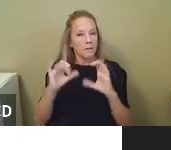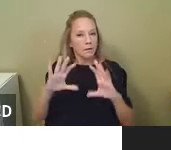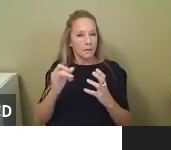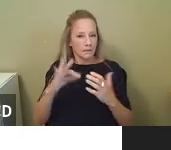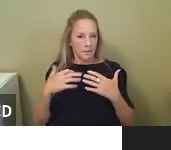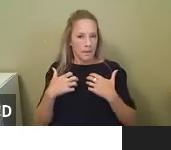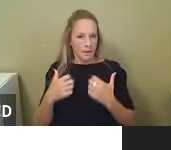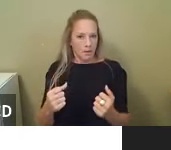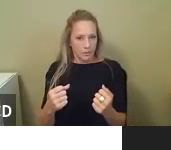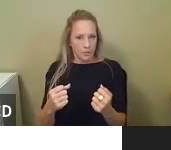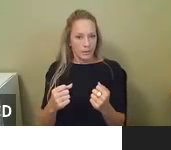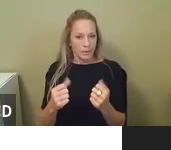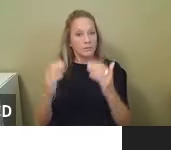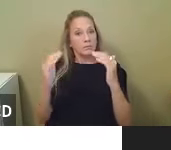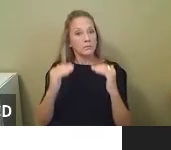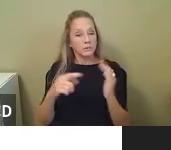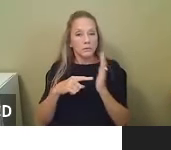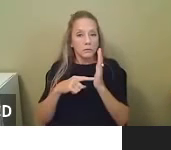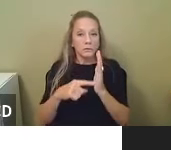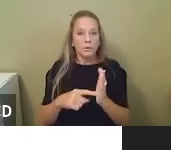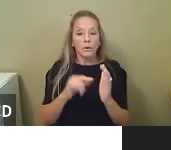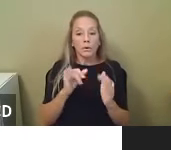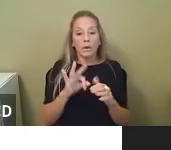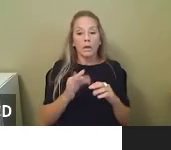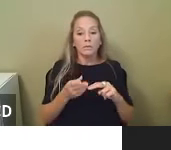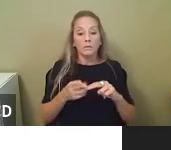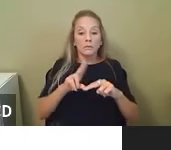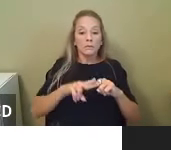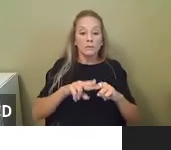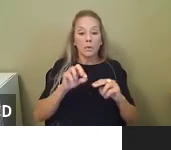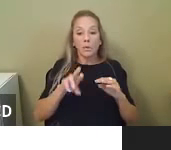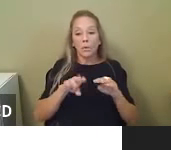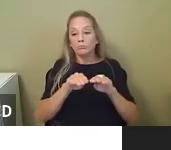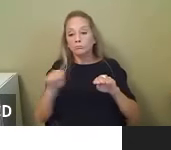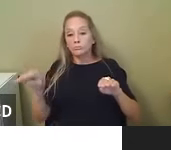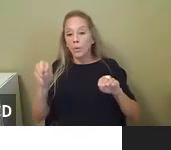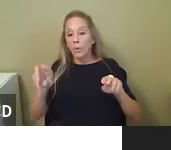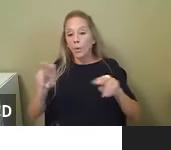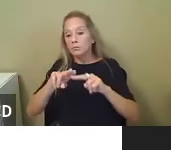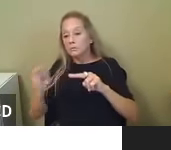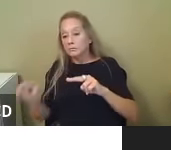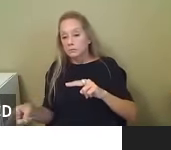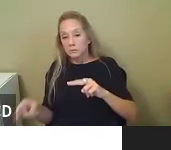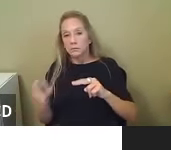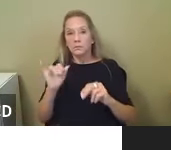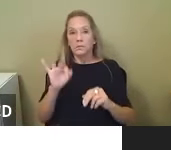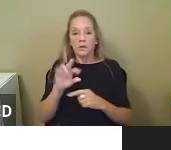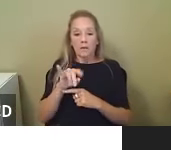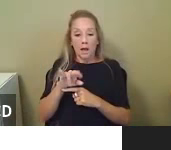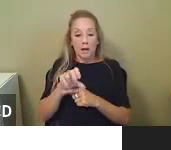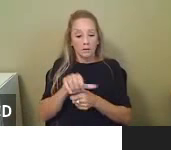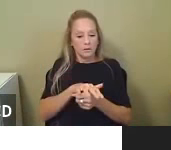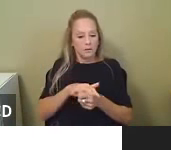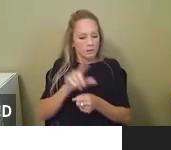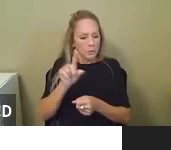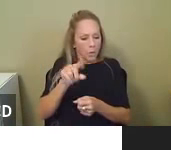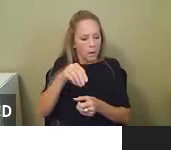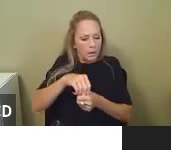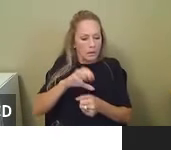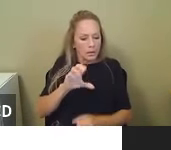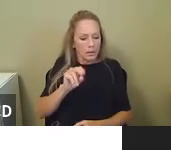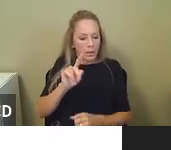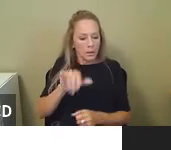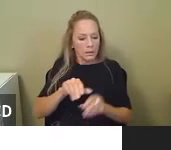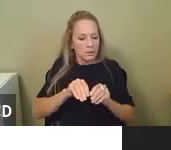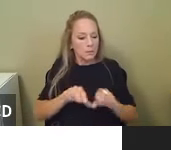It shows growth. It shows whether we're stable. It shows whether we're declining in the virus spread within the county, assuming